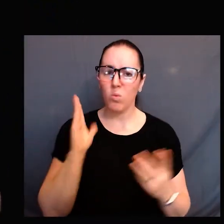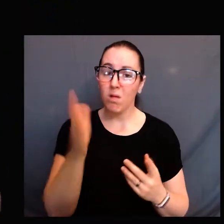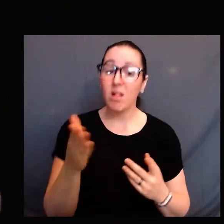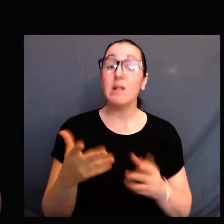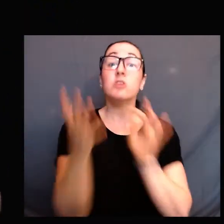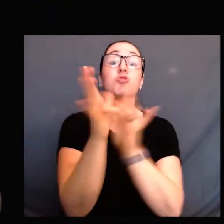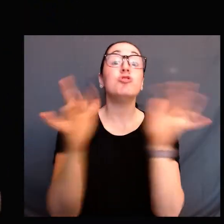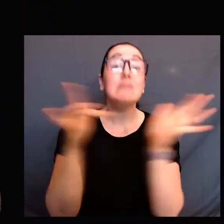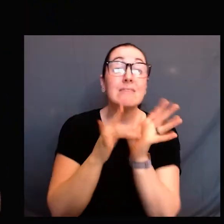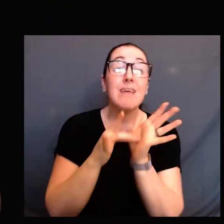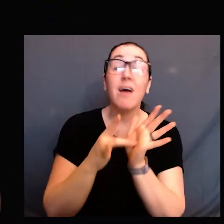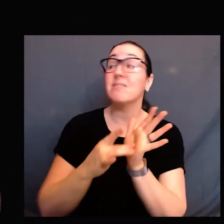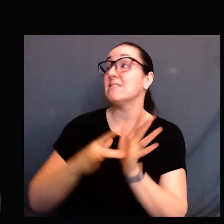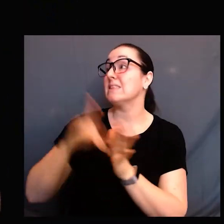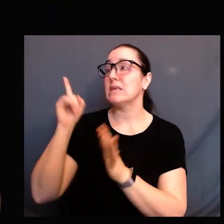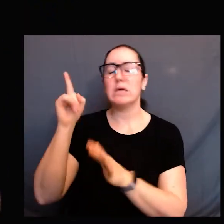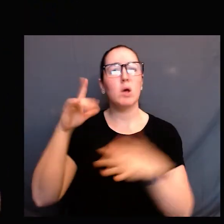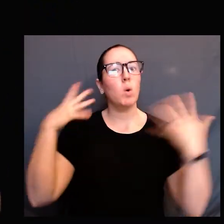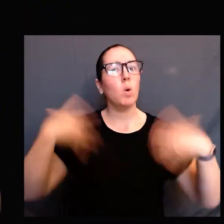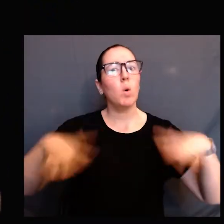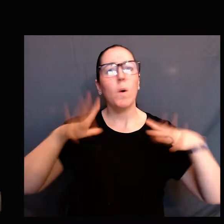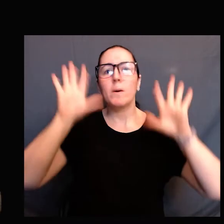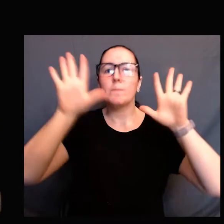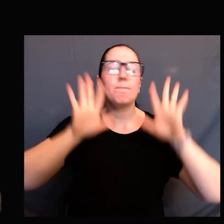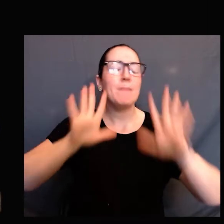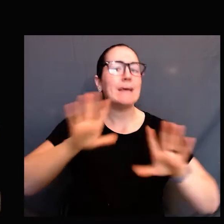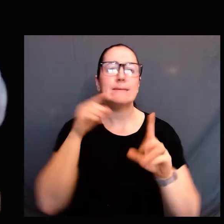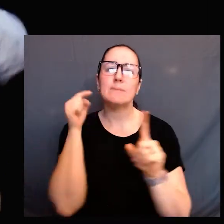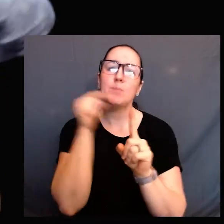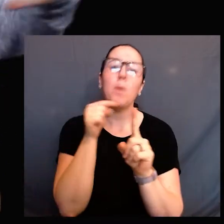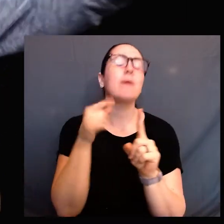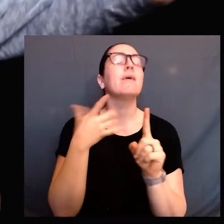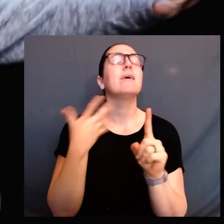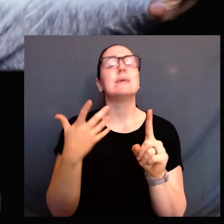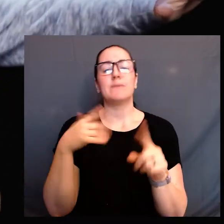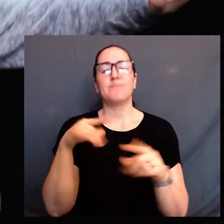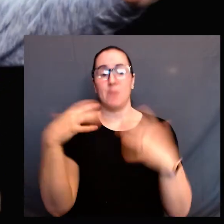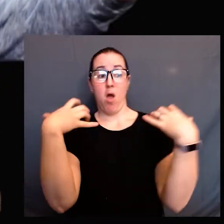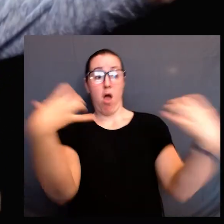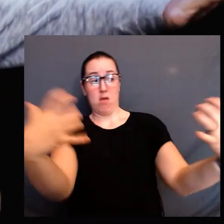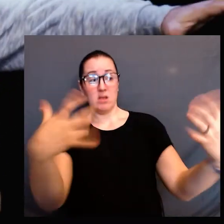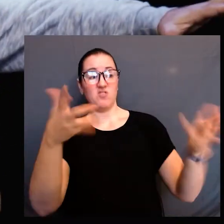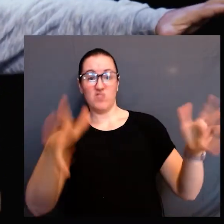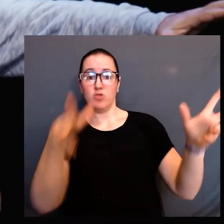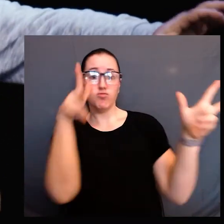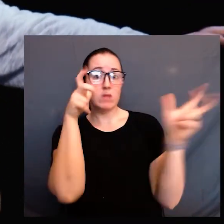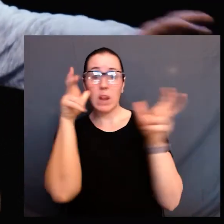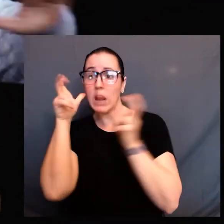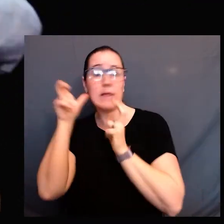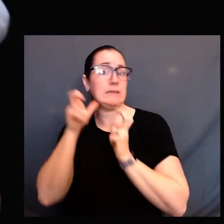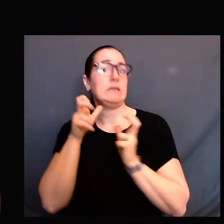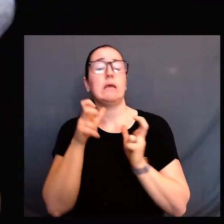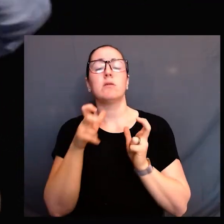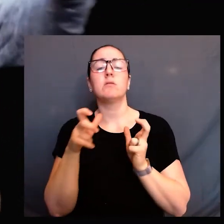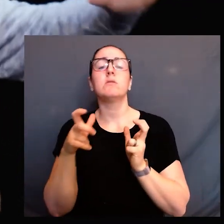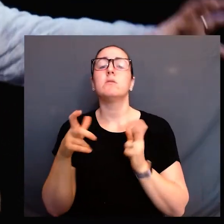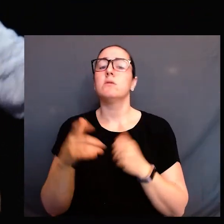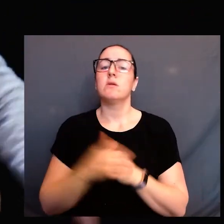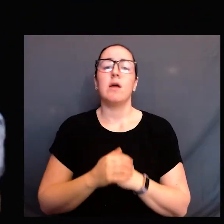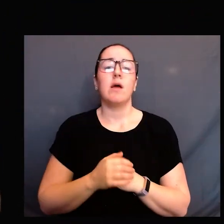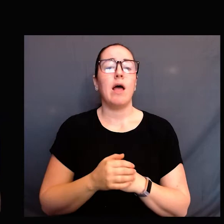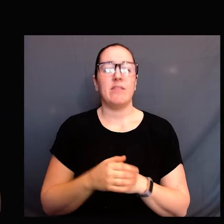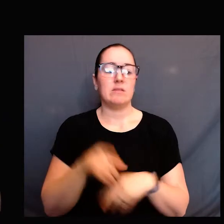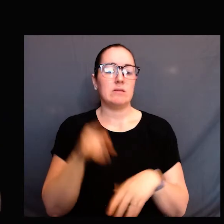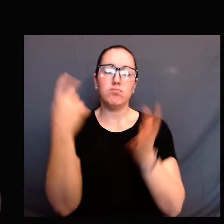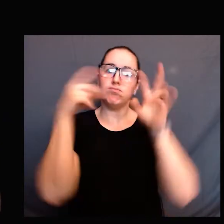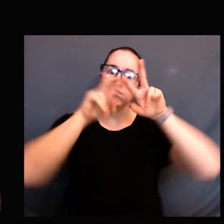will start to blow. And Jesus, making this great point, he says, he's basically saying to his audience that's been listening to him unpack all